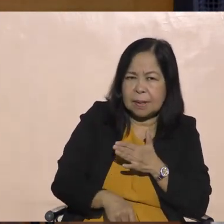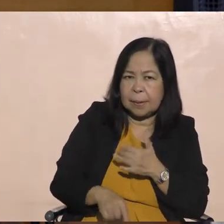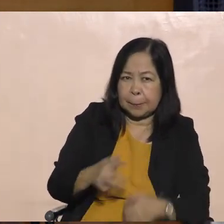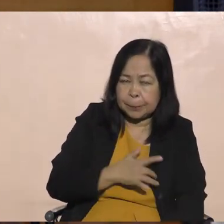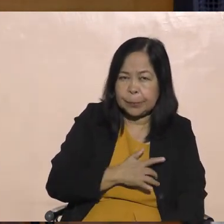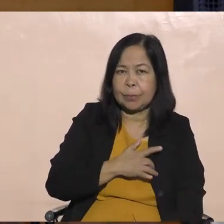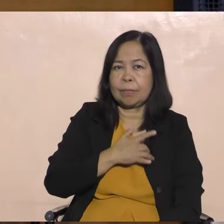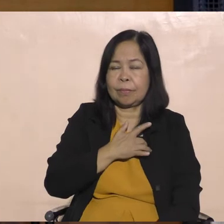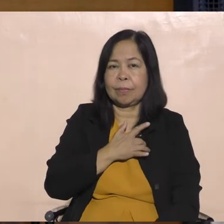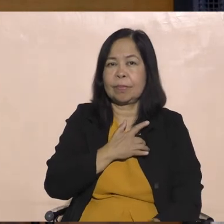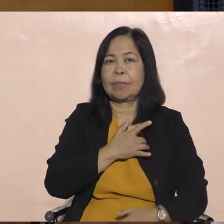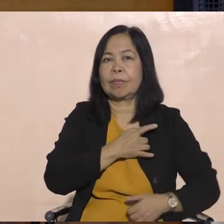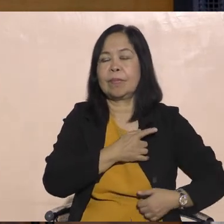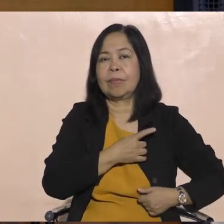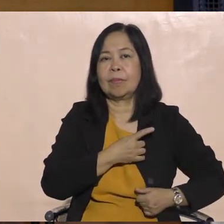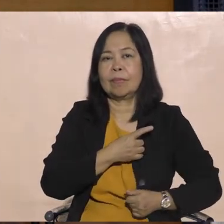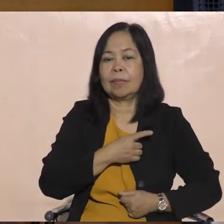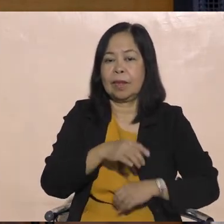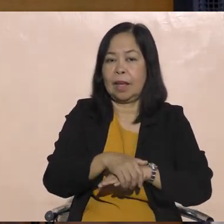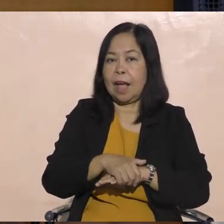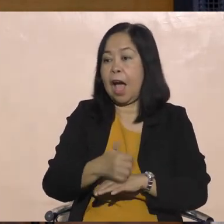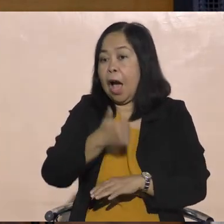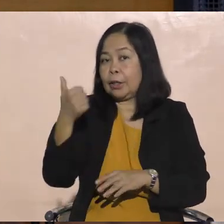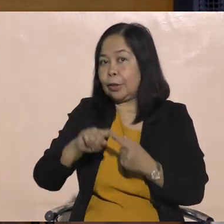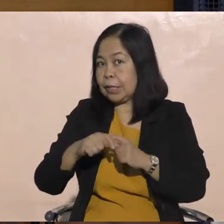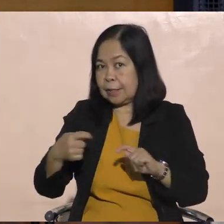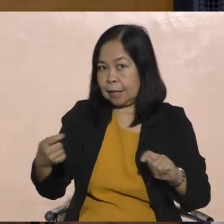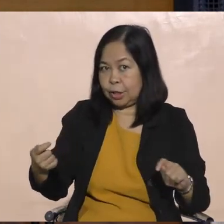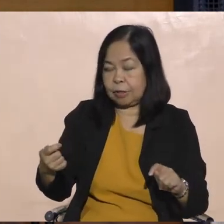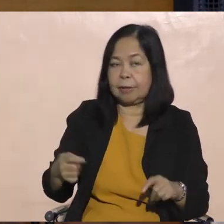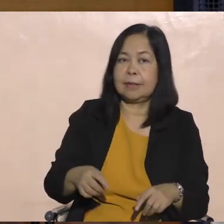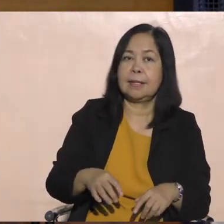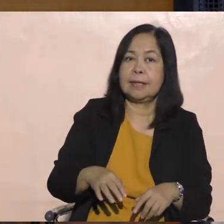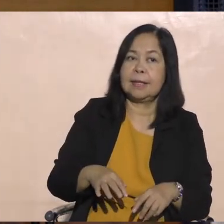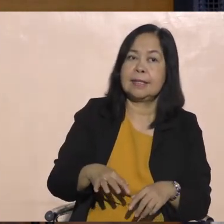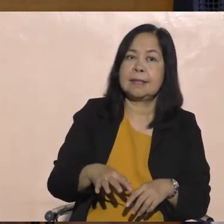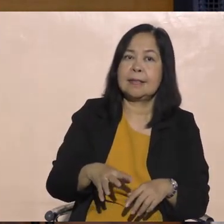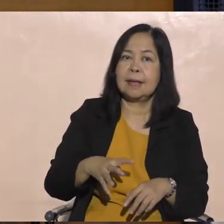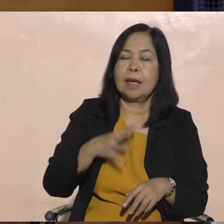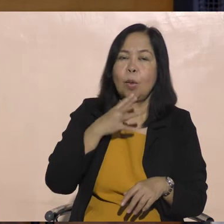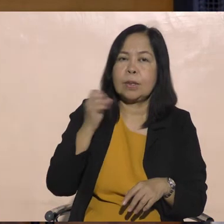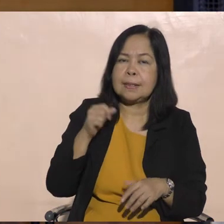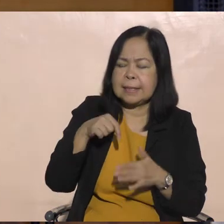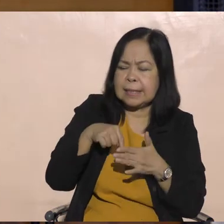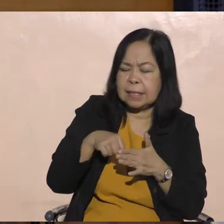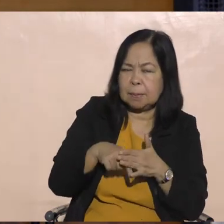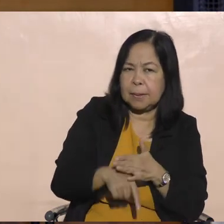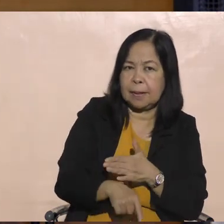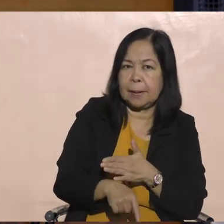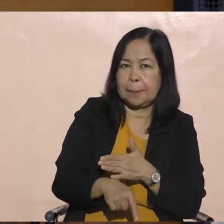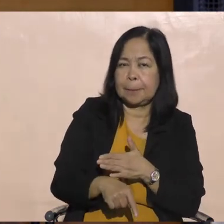Sa lain translations, in the New English translations, ang iyang pagsulat nini, dili deeply moved in spirit, but he was